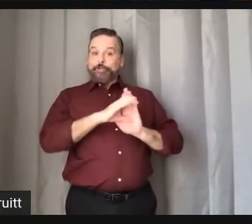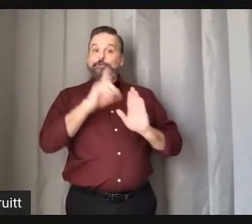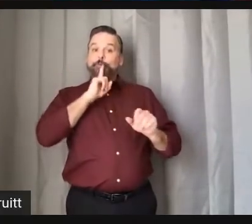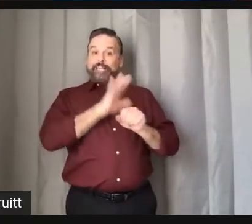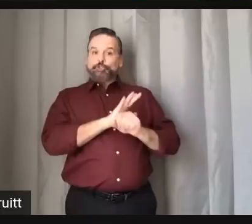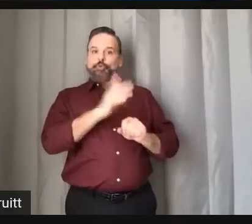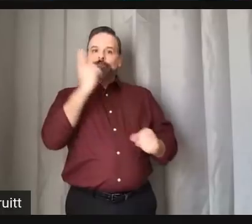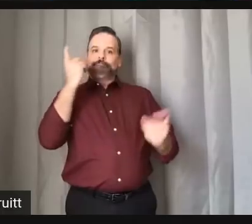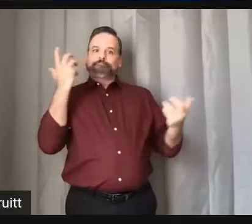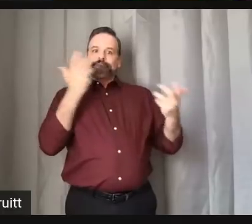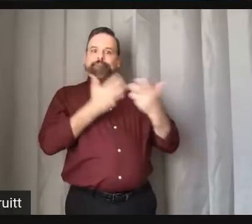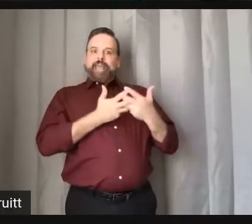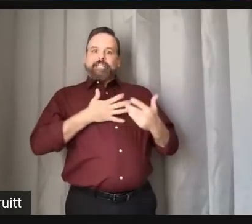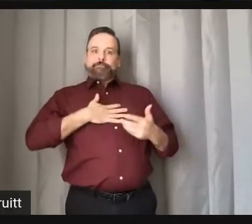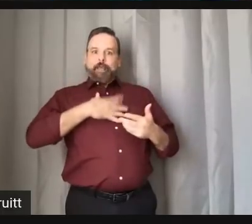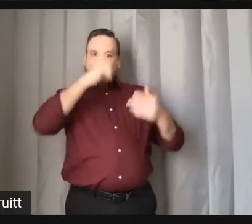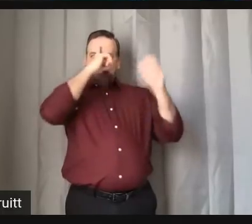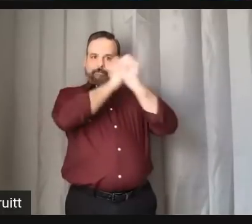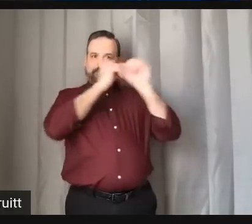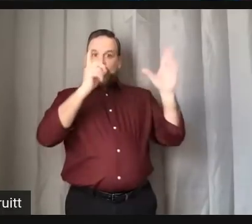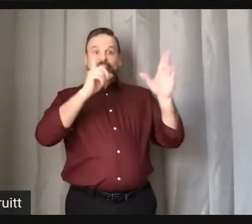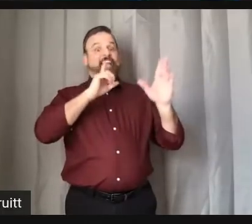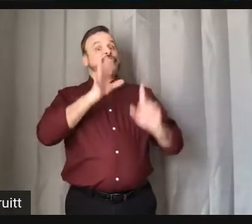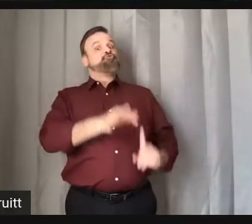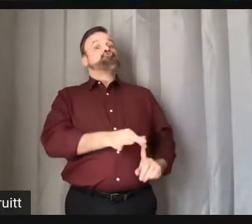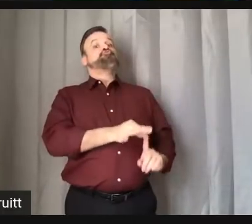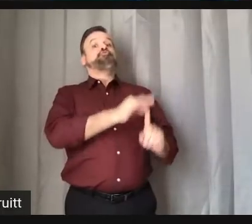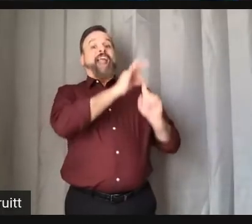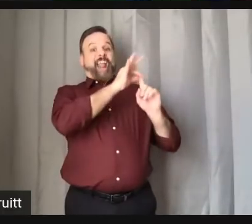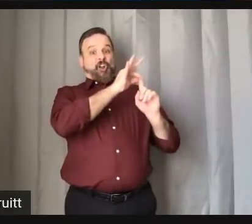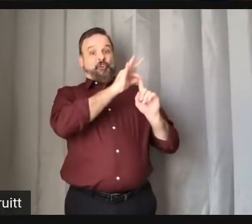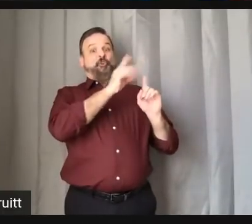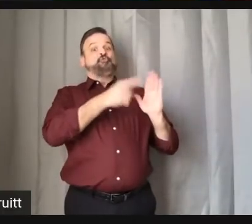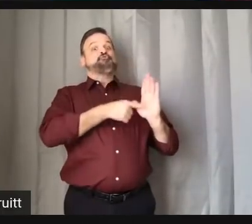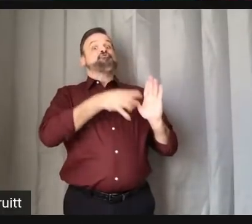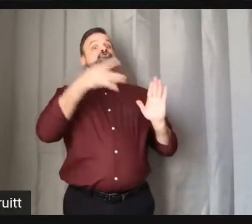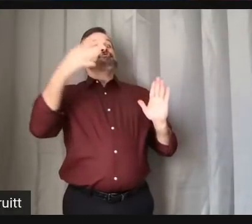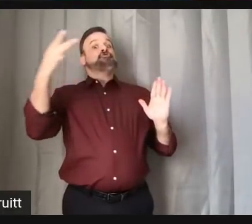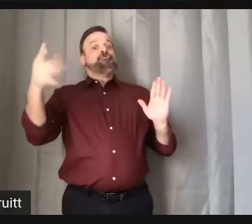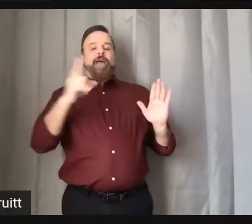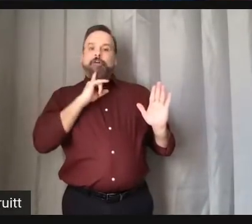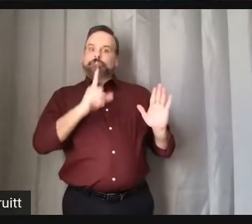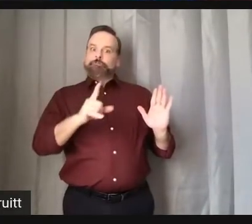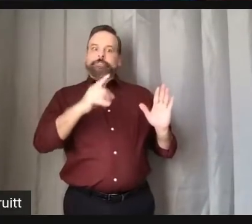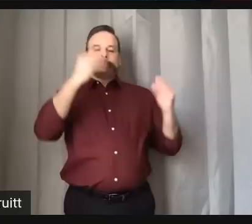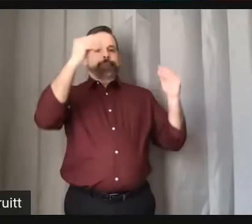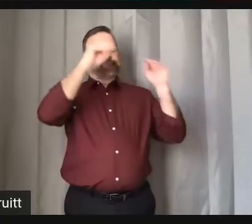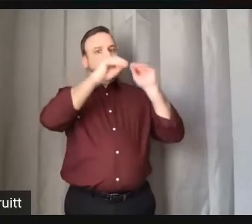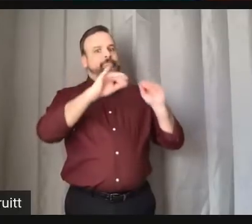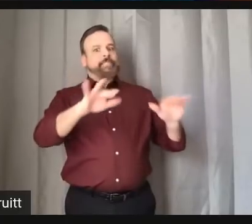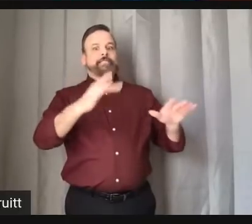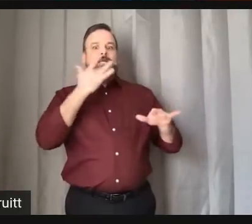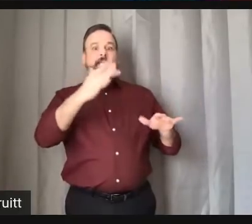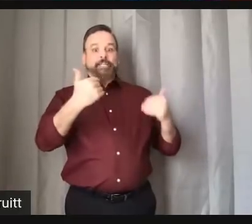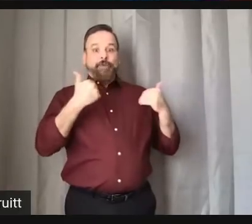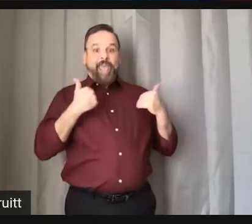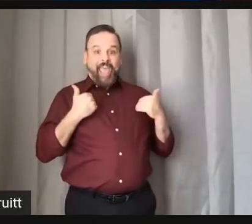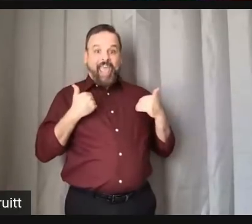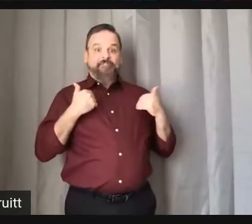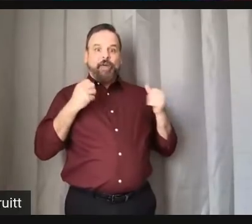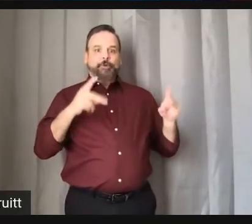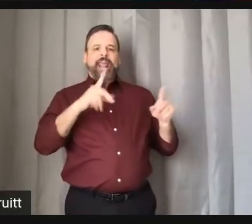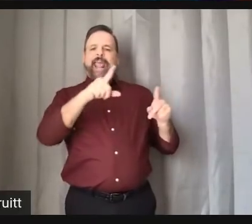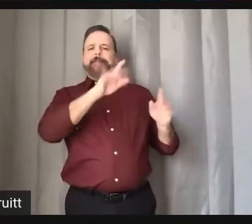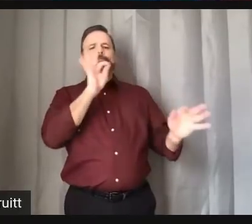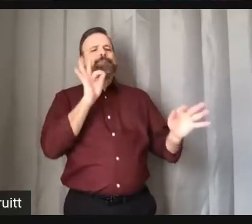that's very rare. And I really was like blessed and privileged to have that opportunity. And then they nailed it exactly